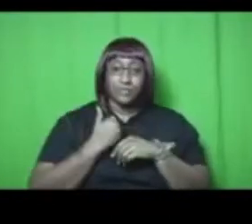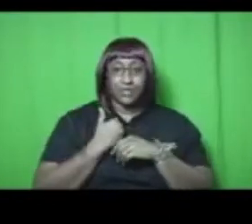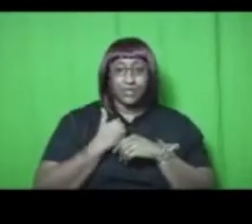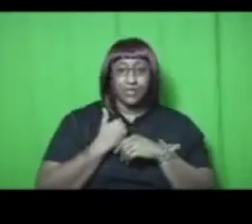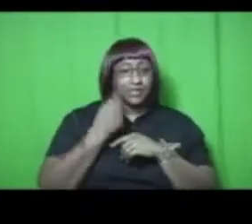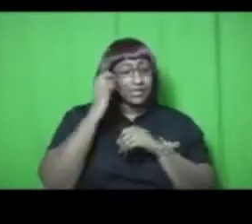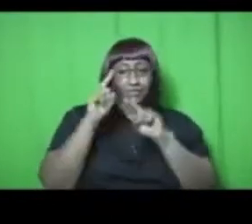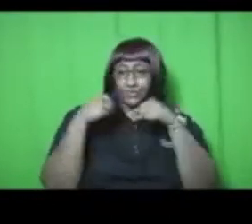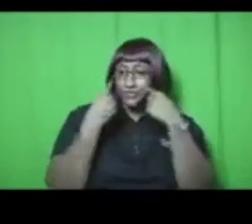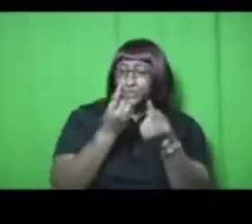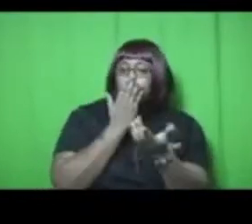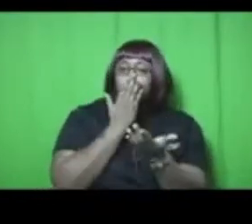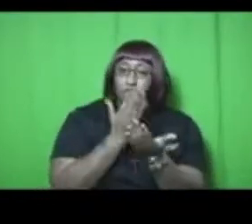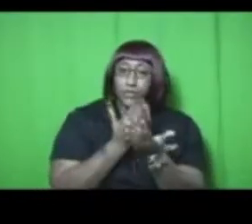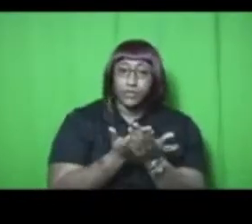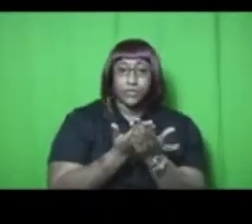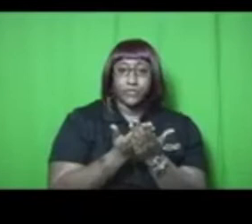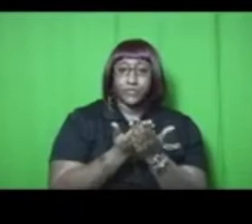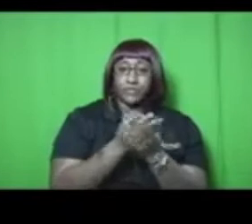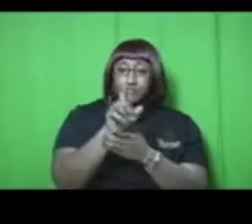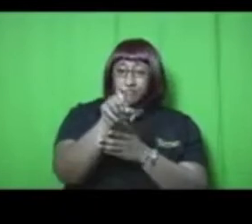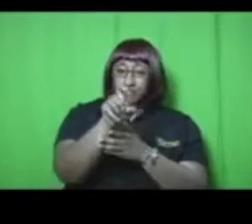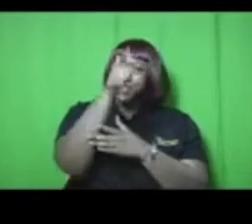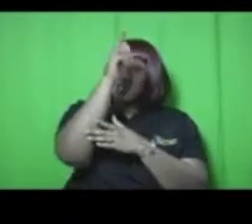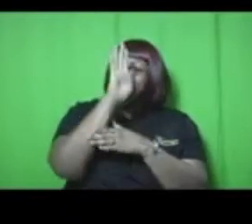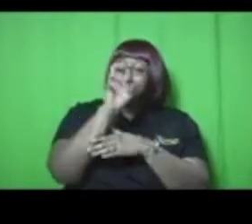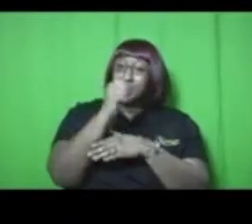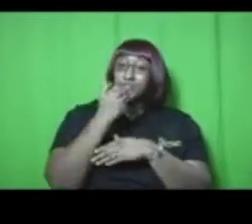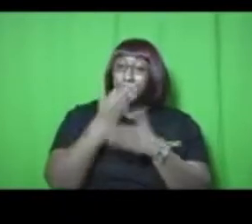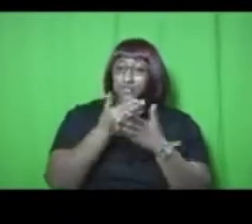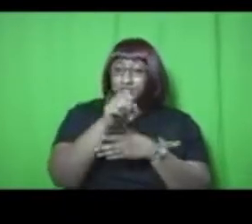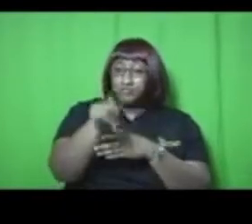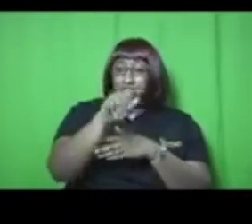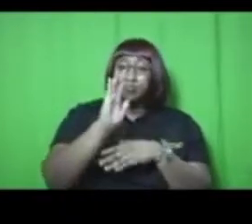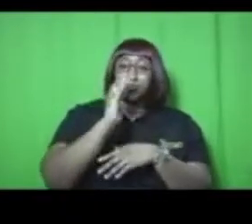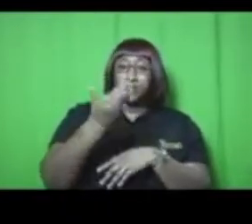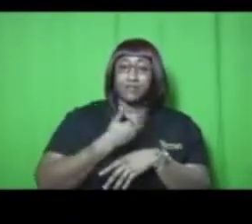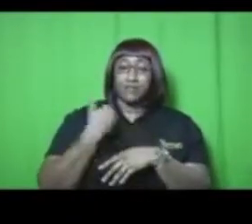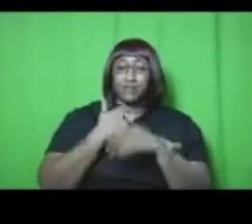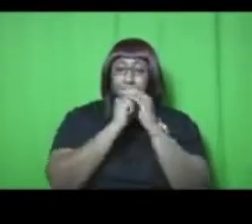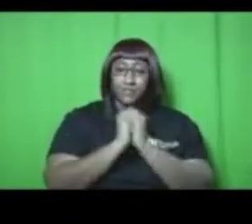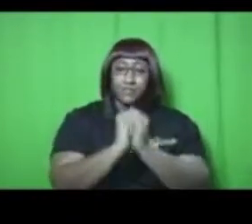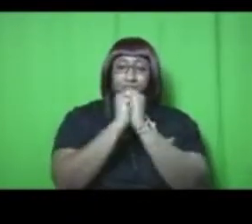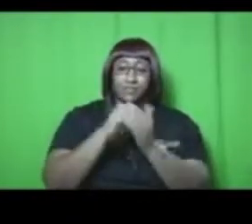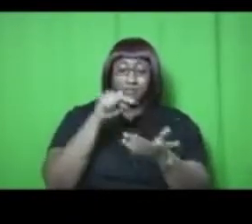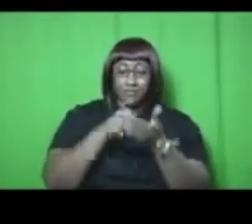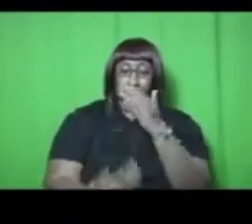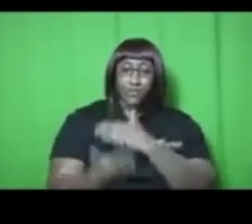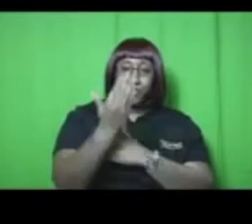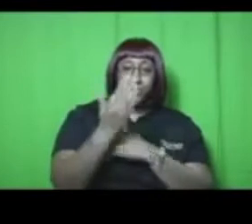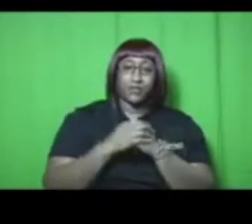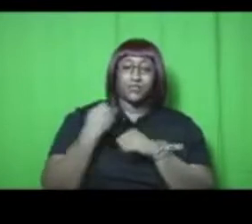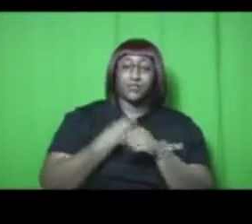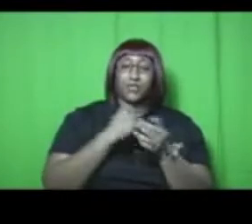And he's been good. Has God been good to anybody? Welcome, welcome to our worship service this morning. We